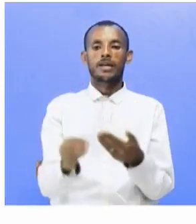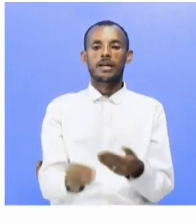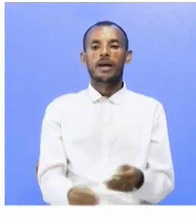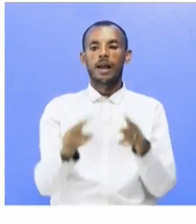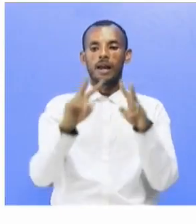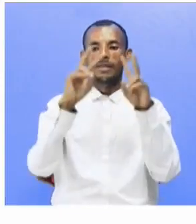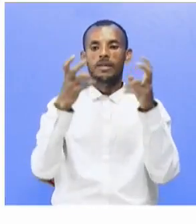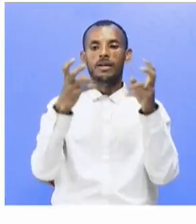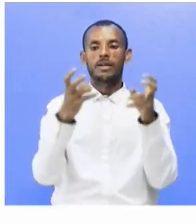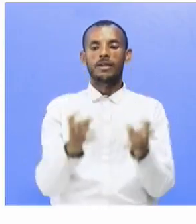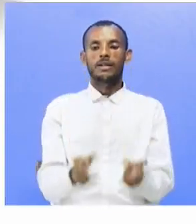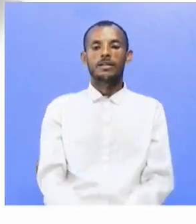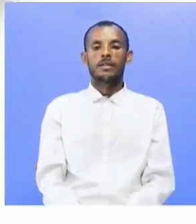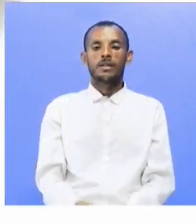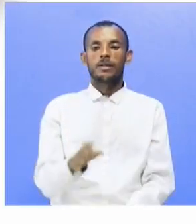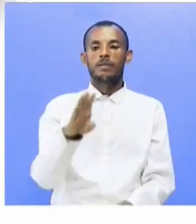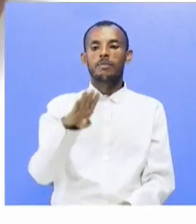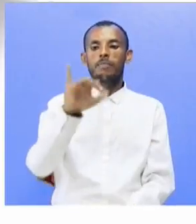article